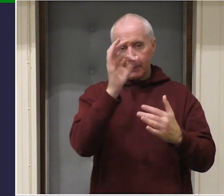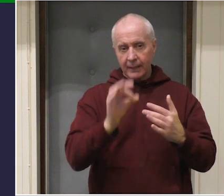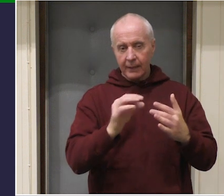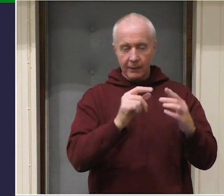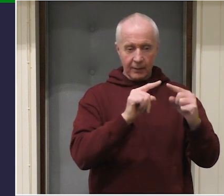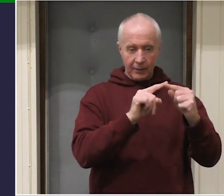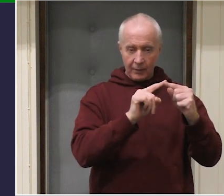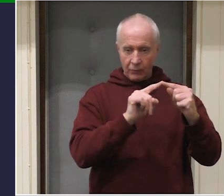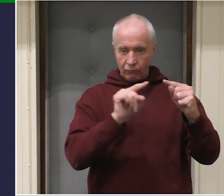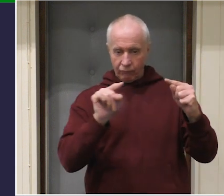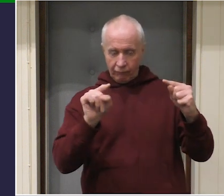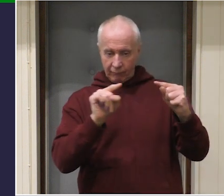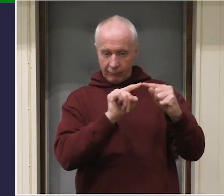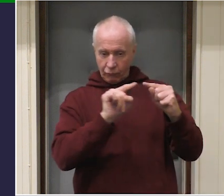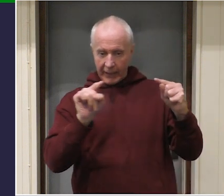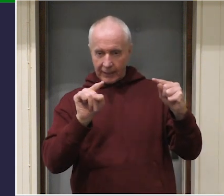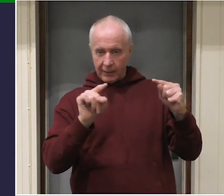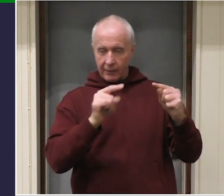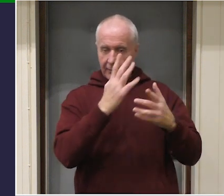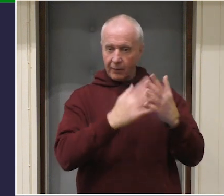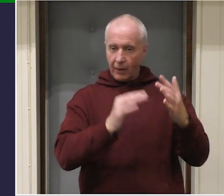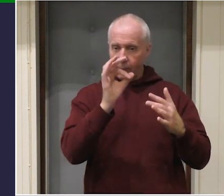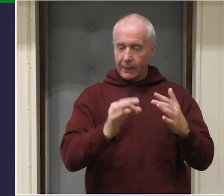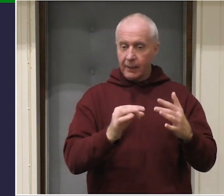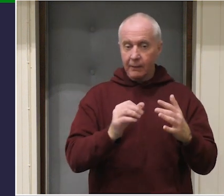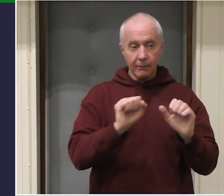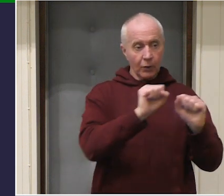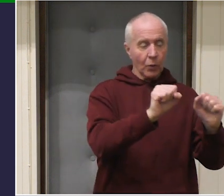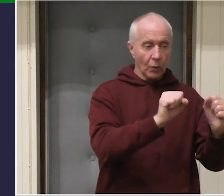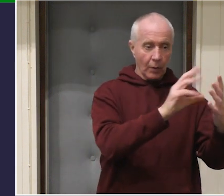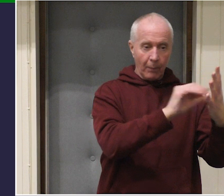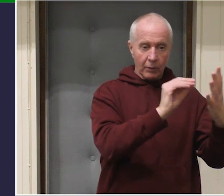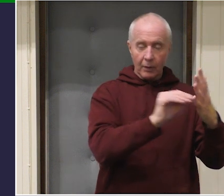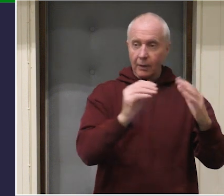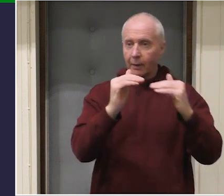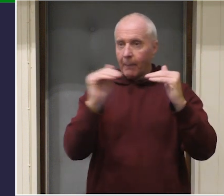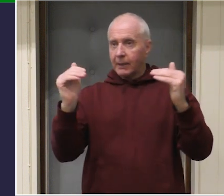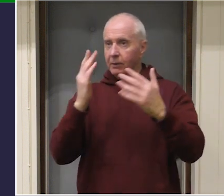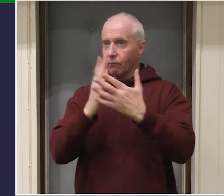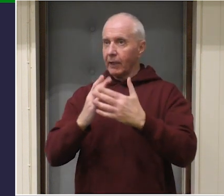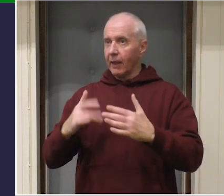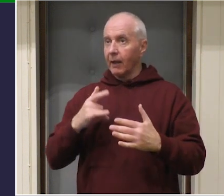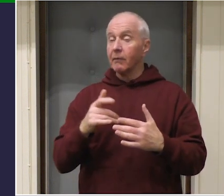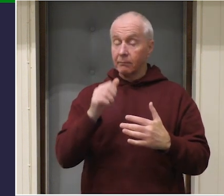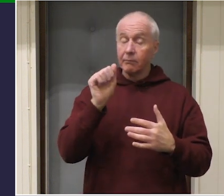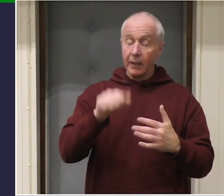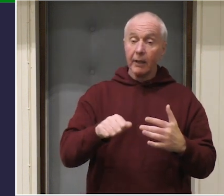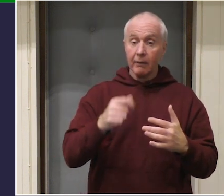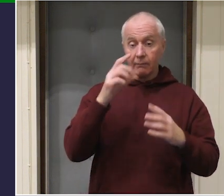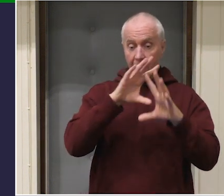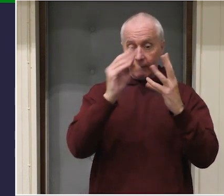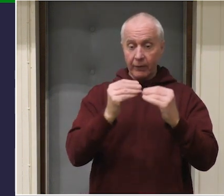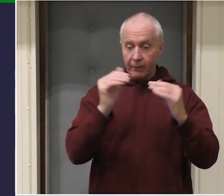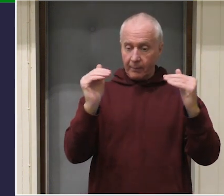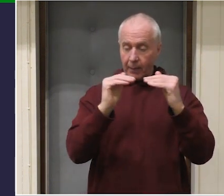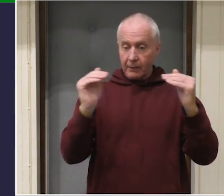to our favourite theorist and say, your models of stars, do they match what I found in real life? And they can either go, yeah, everything matches, in which case we